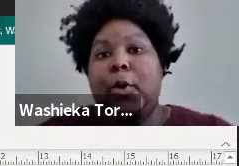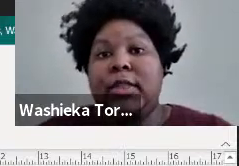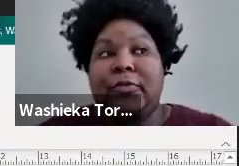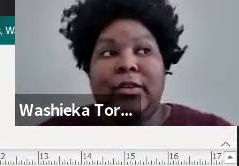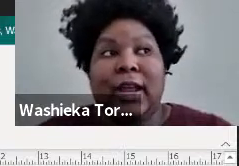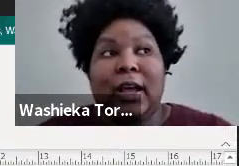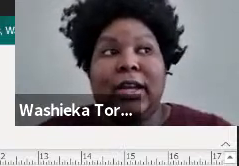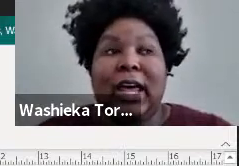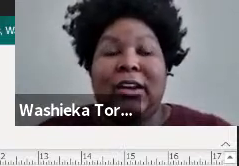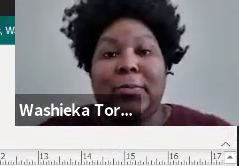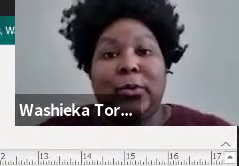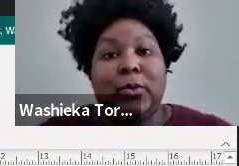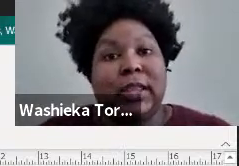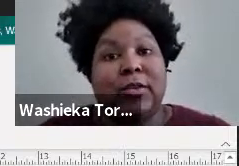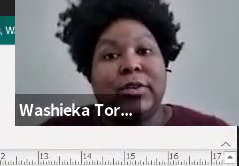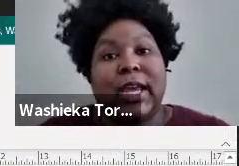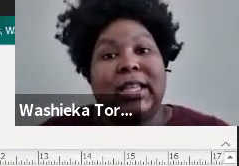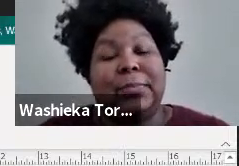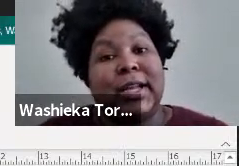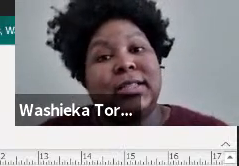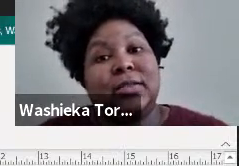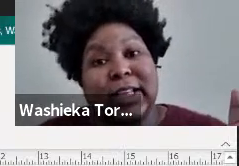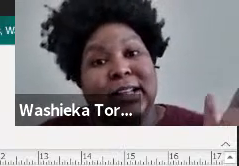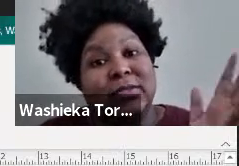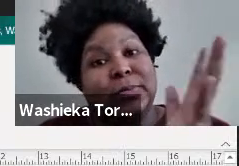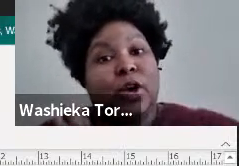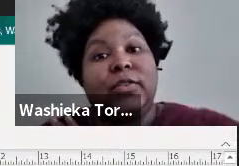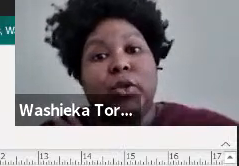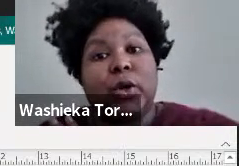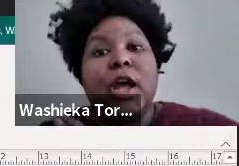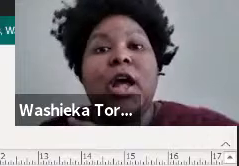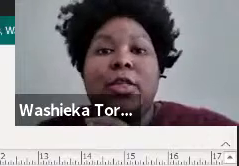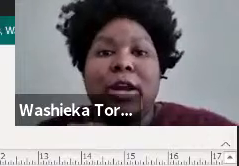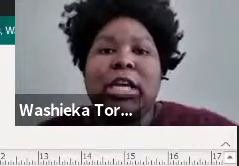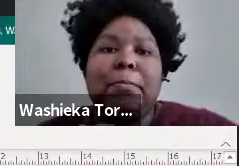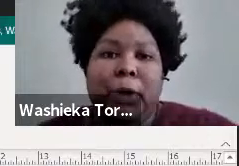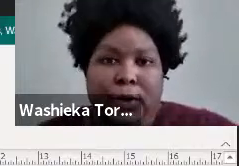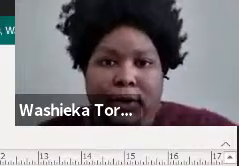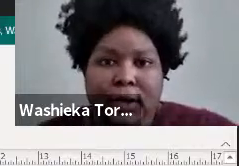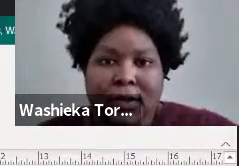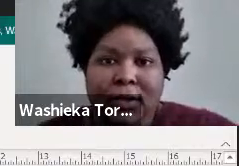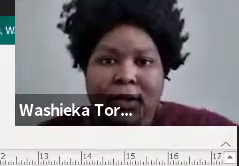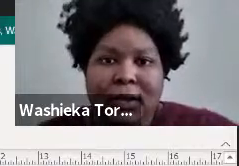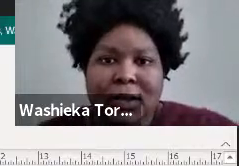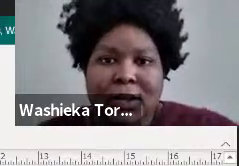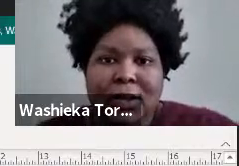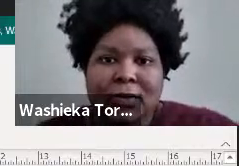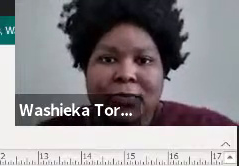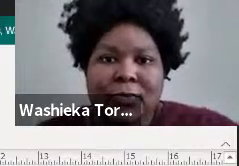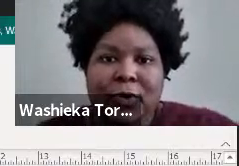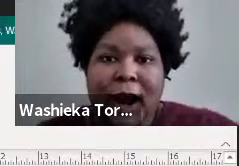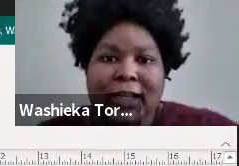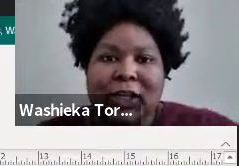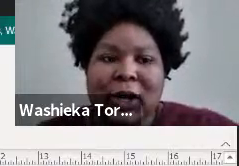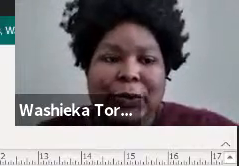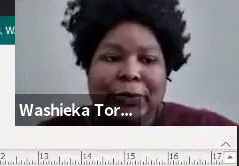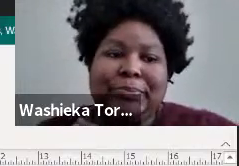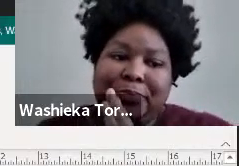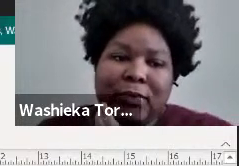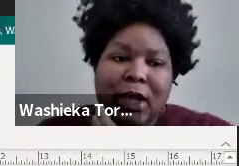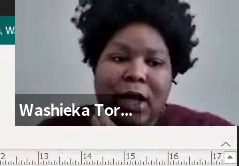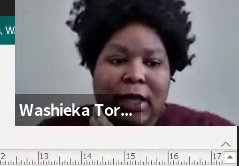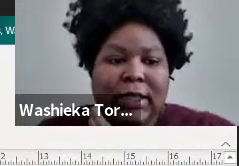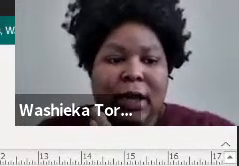There was a report that found out that a lot of people who send the recyclables offshore, they're actually getting burned. Right?